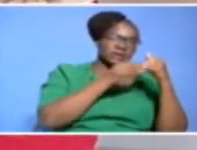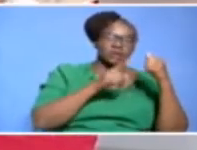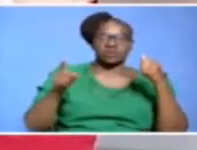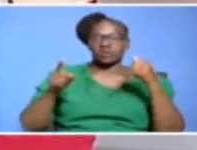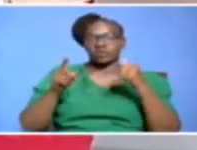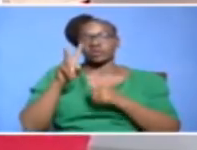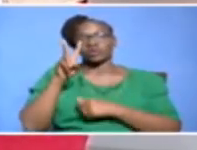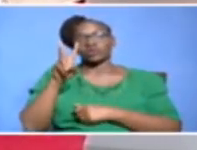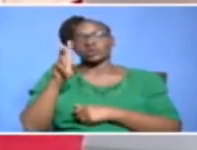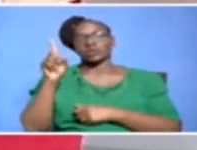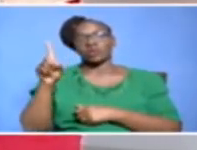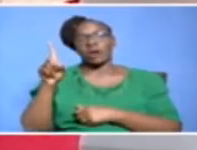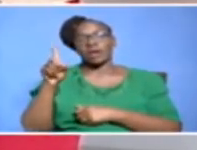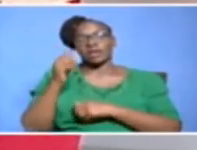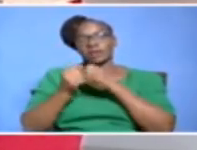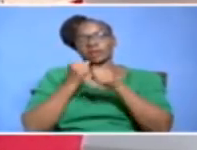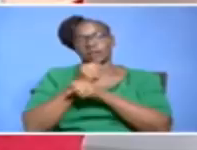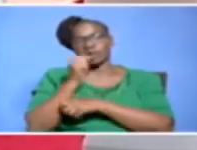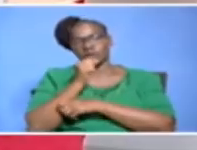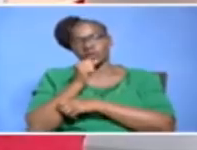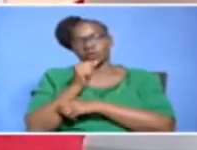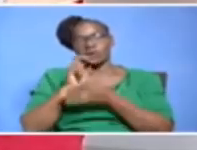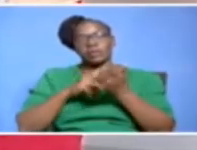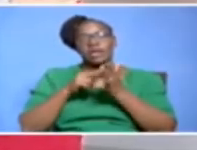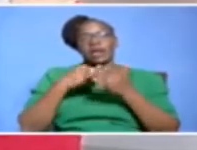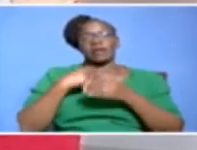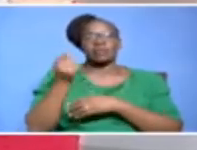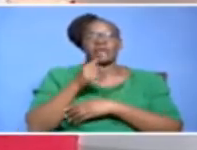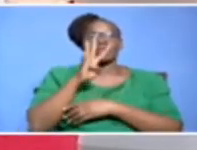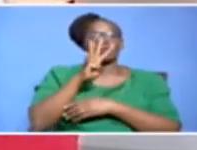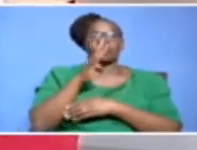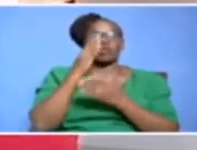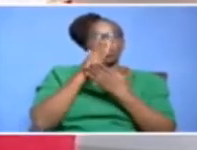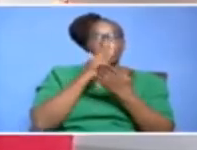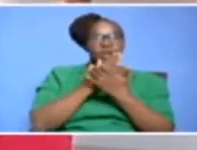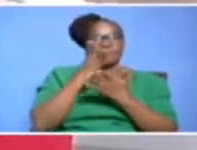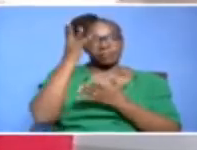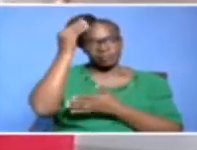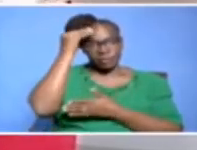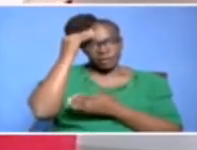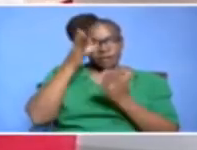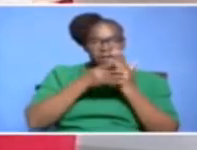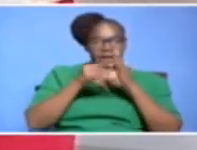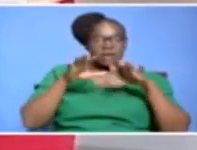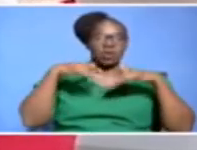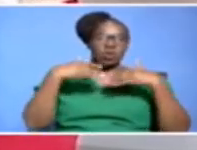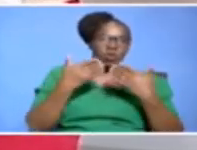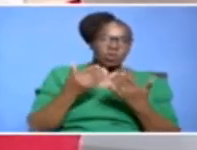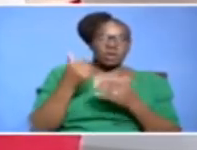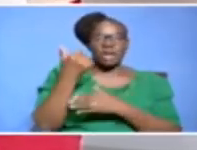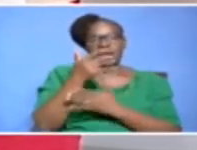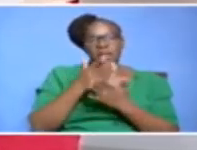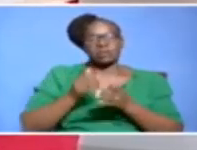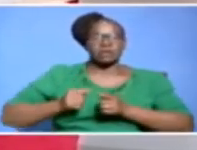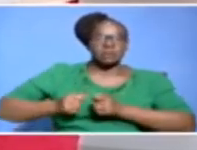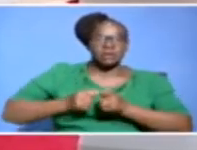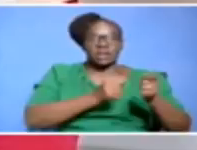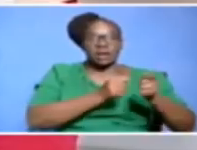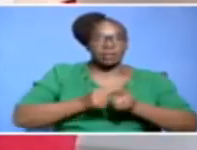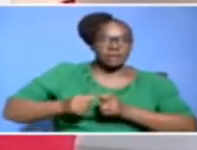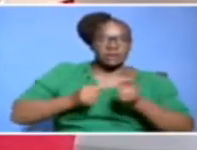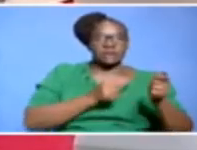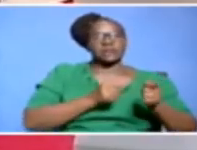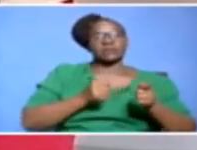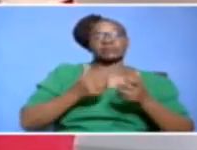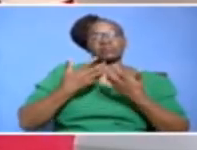and 21 years. They undergo a four-month program where they learn a skill or a trade, such as carpentry,